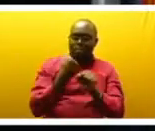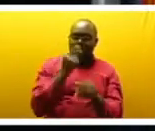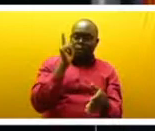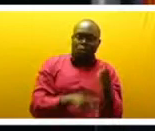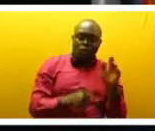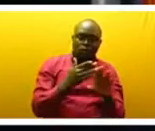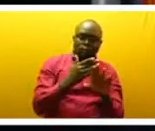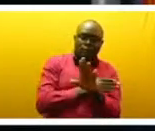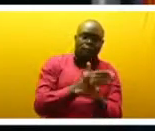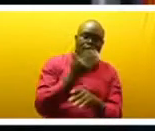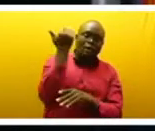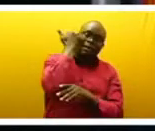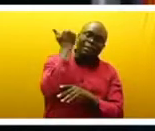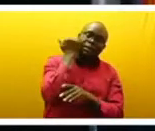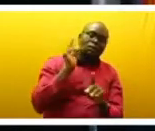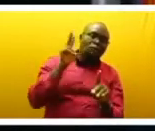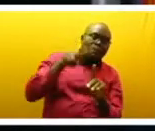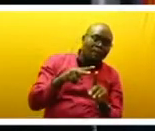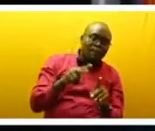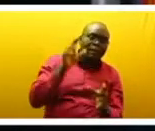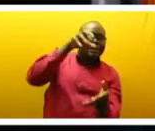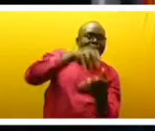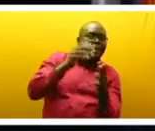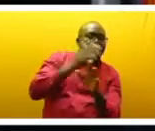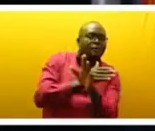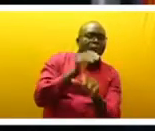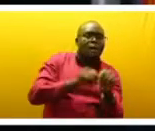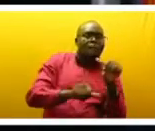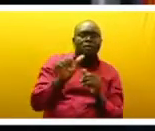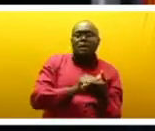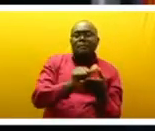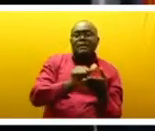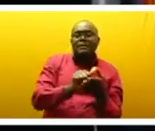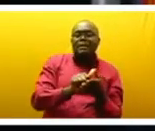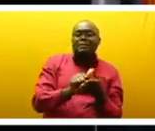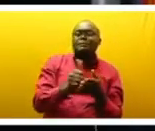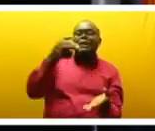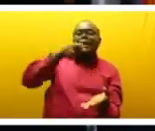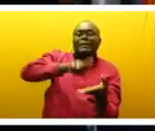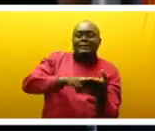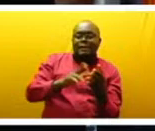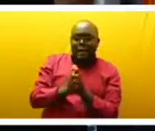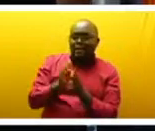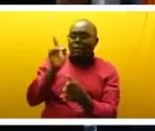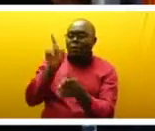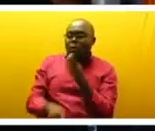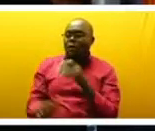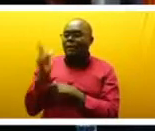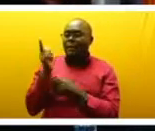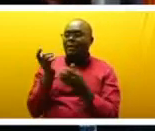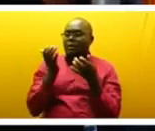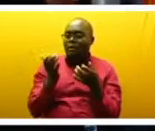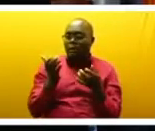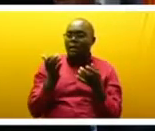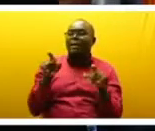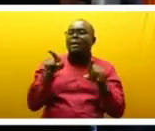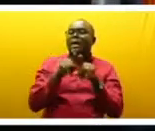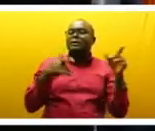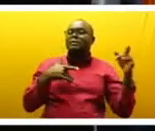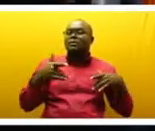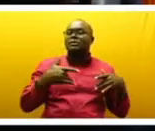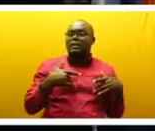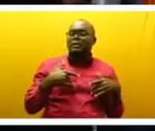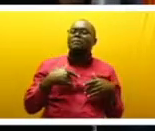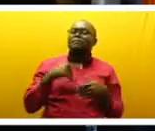before the Court of Appeal in the case raised before you about the printed register and what the law requires as regards the crossing